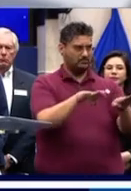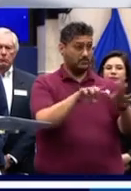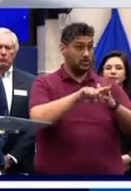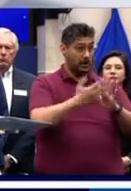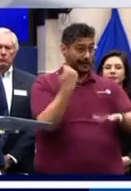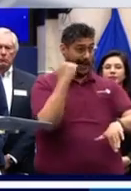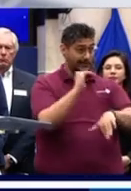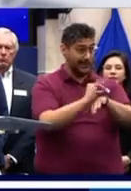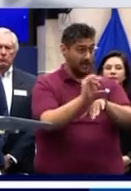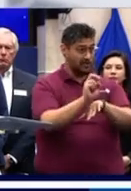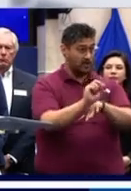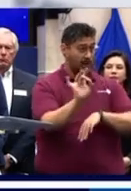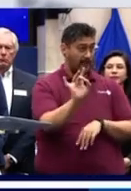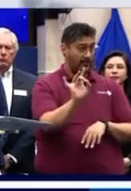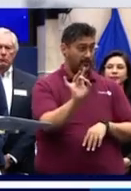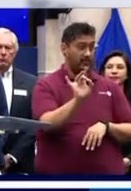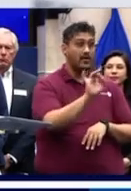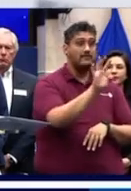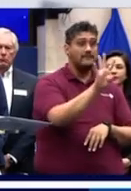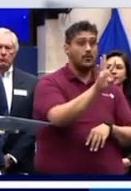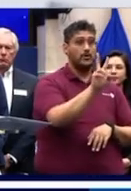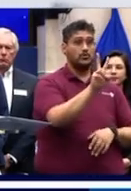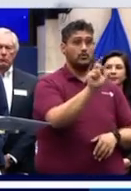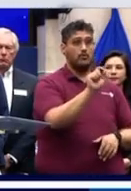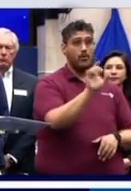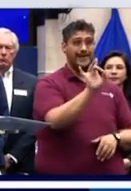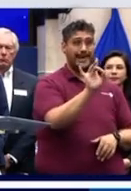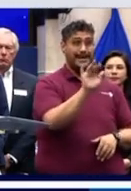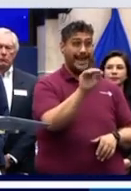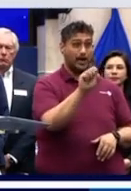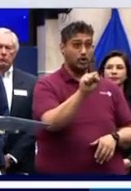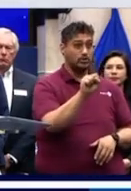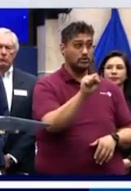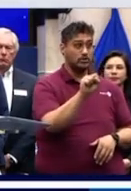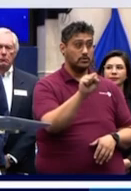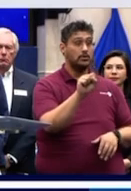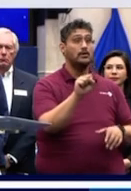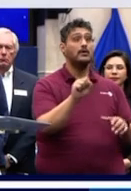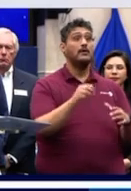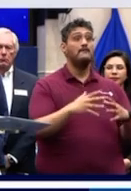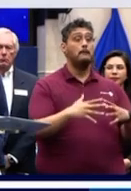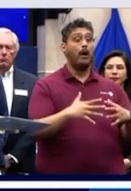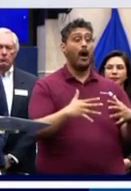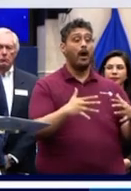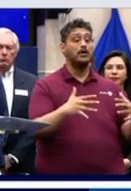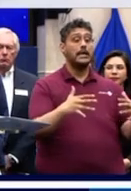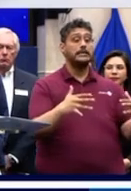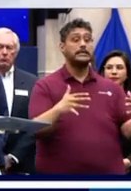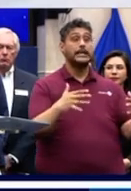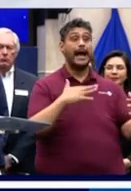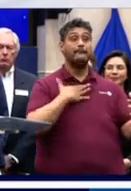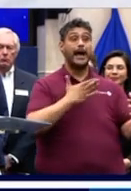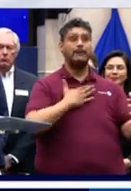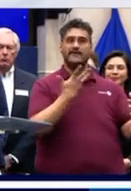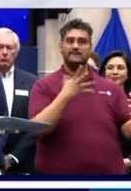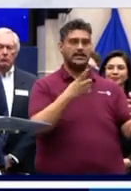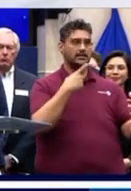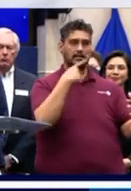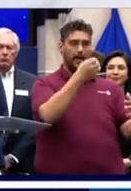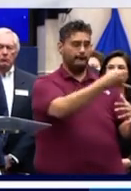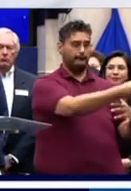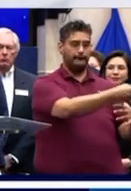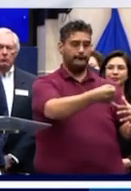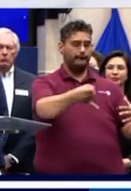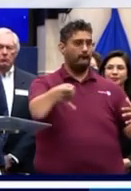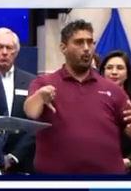8th. Size, 42.8 acres. Forward progress, I'm very glad to share with everybody, was stopped, and the crews are